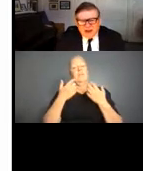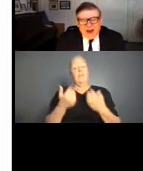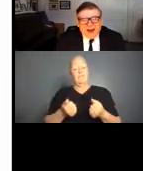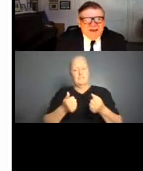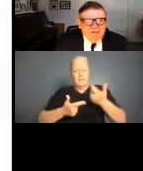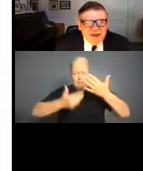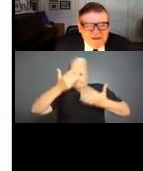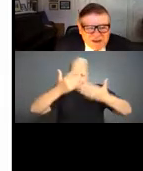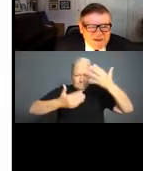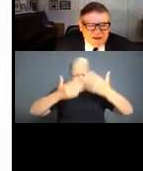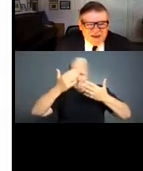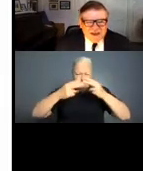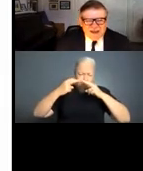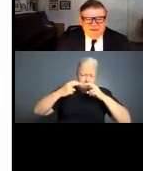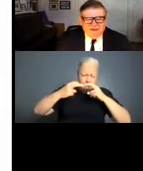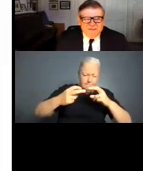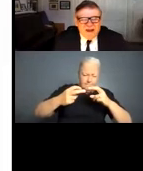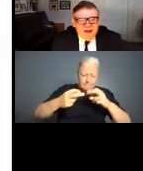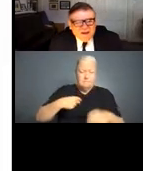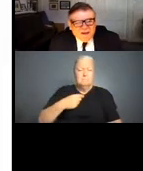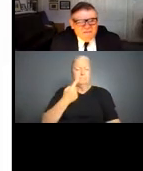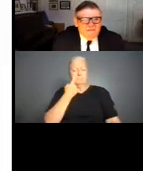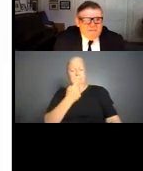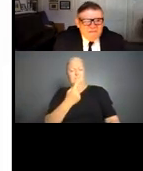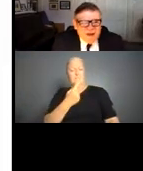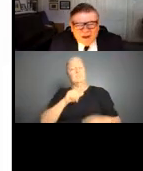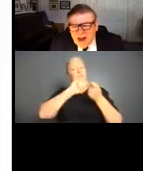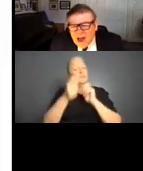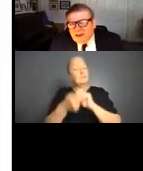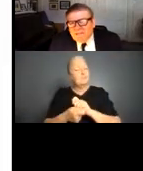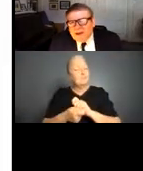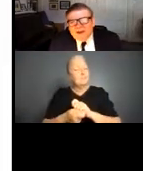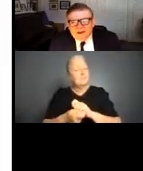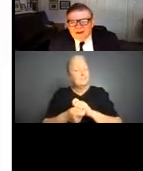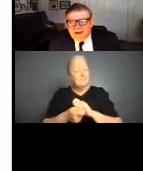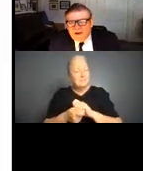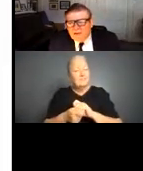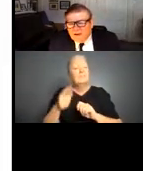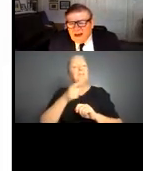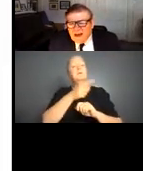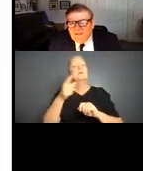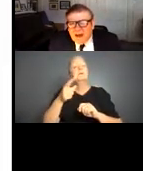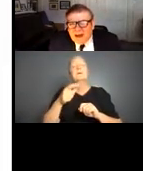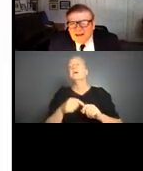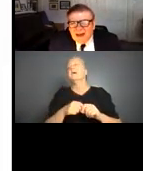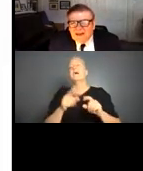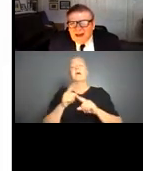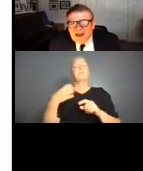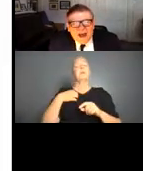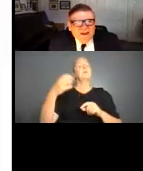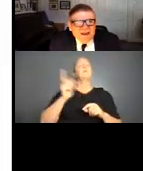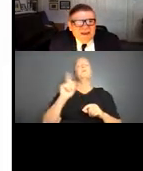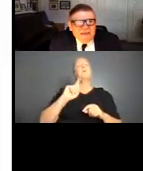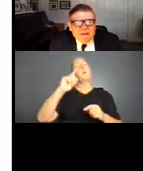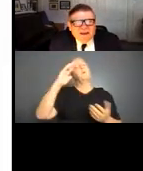real change. We have some statistics here from some middle and low income countries in the Commonwealth, Kenya and Bangladesh.